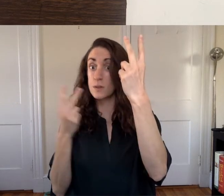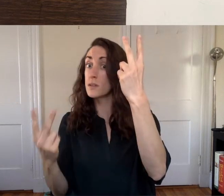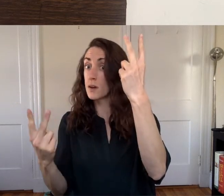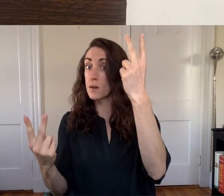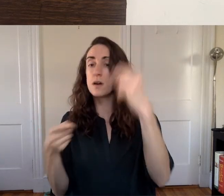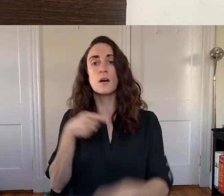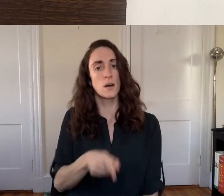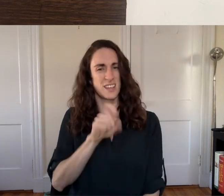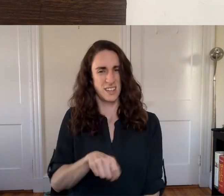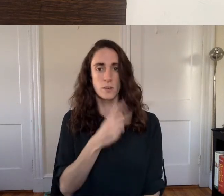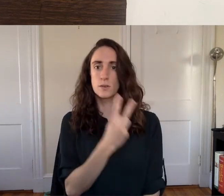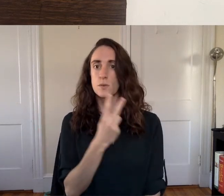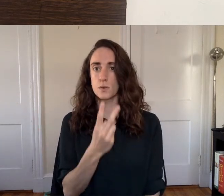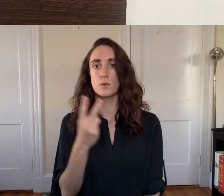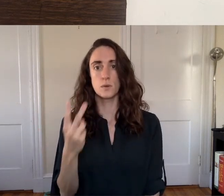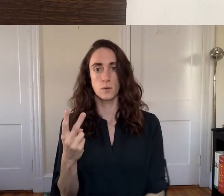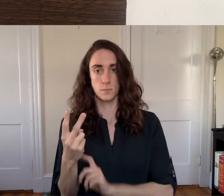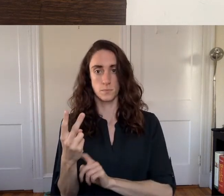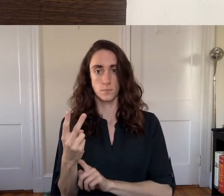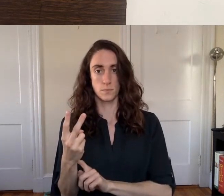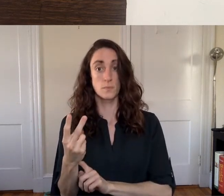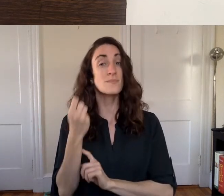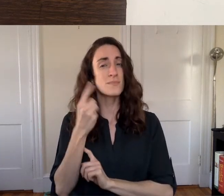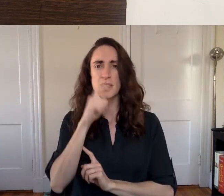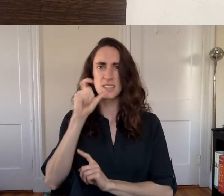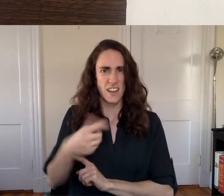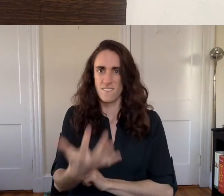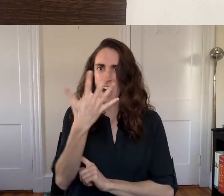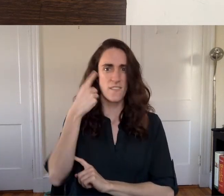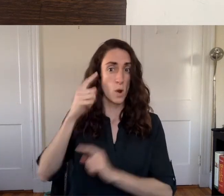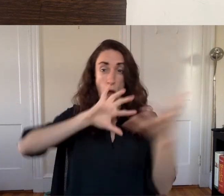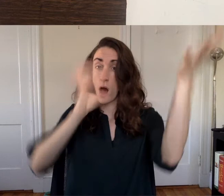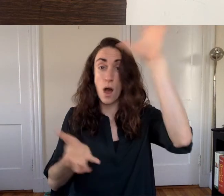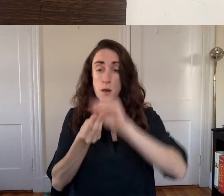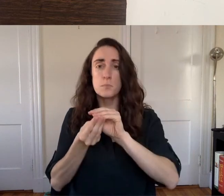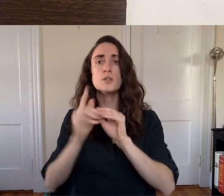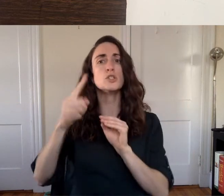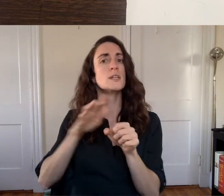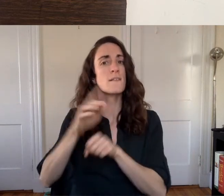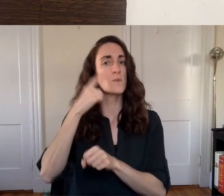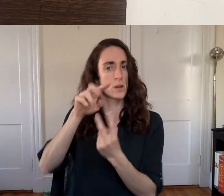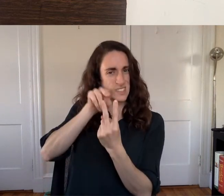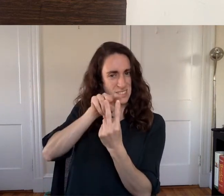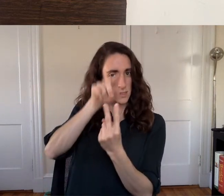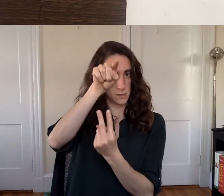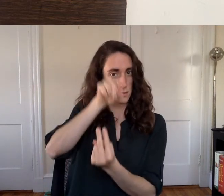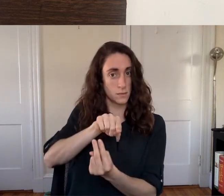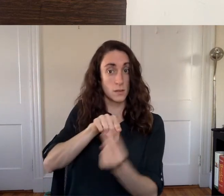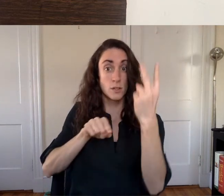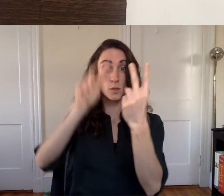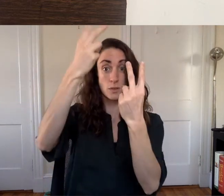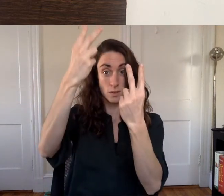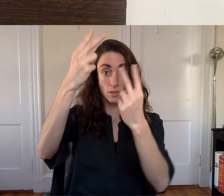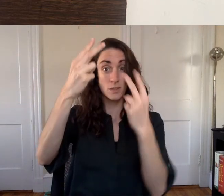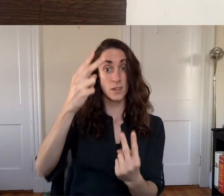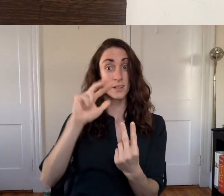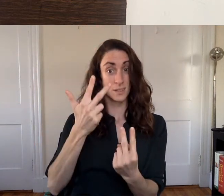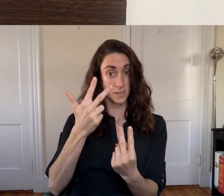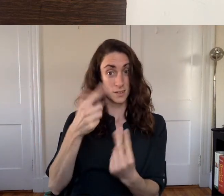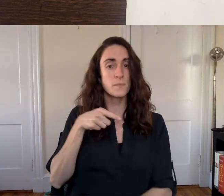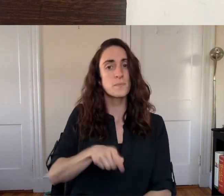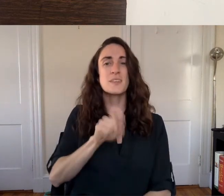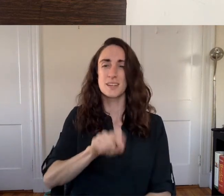the other needs 3. So our LCM needs 3 to satisfy both of them. We don't need 5 2's to satisfy